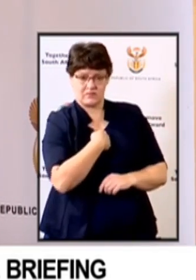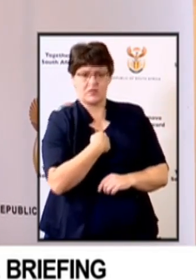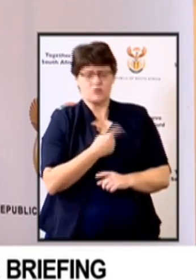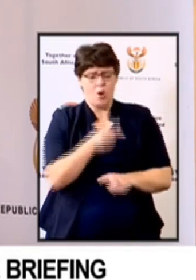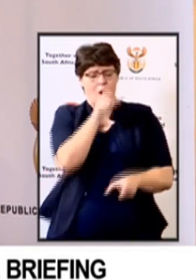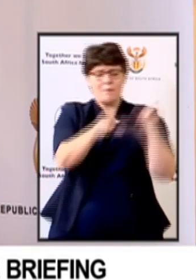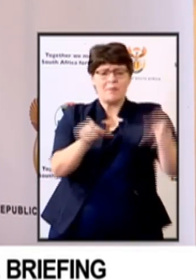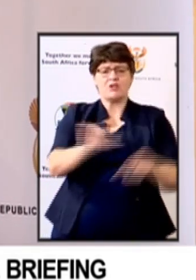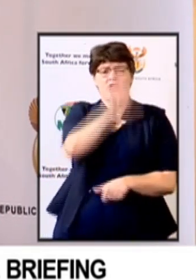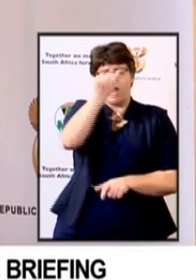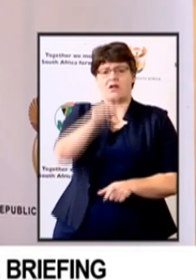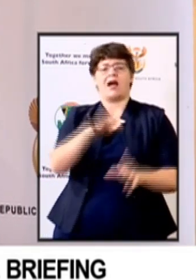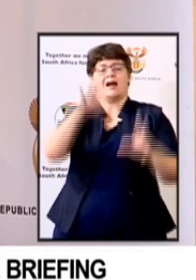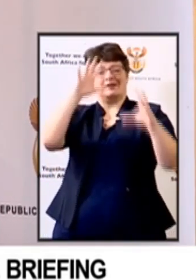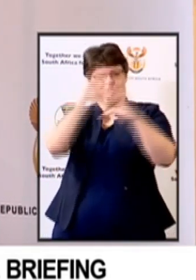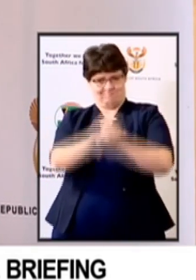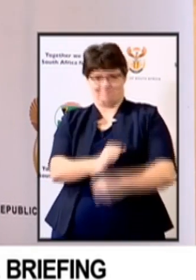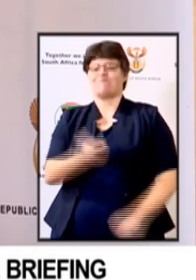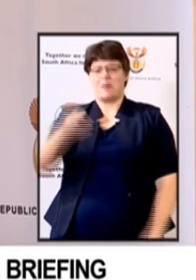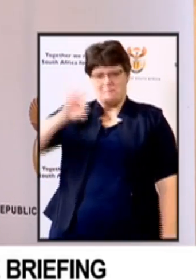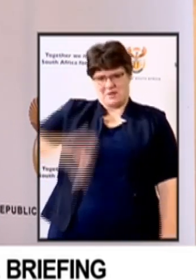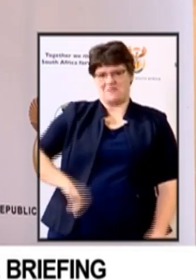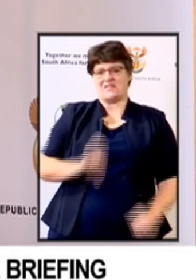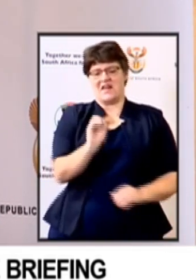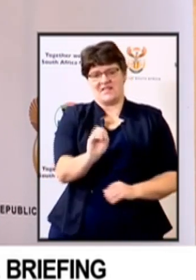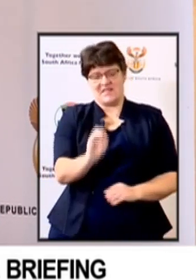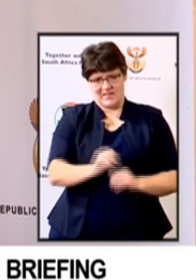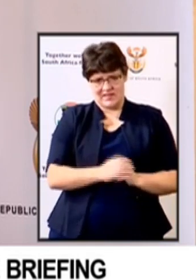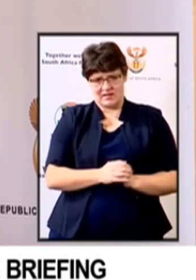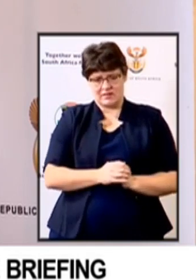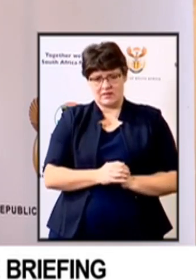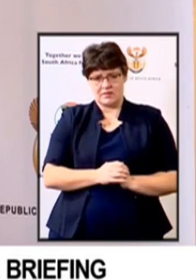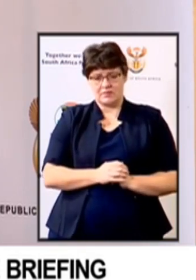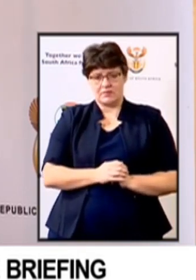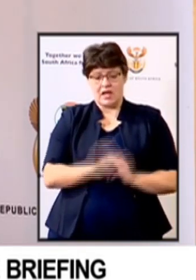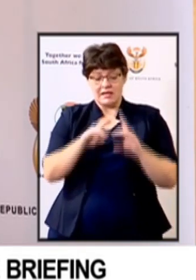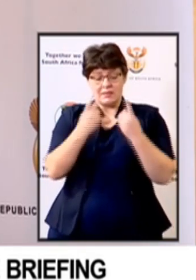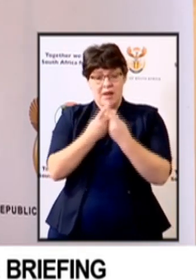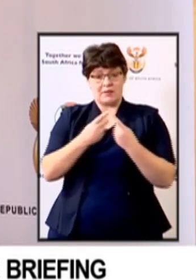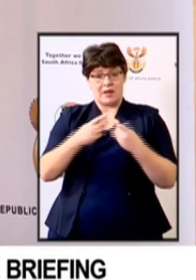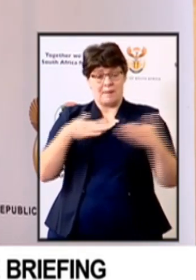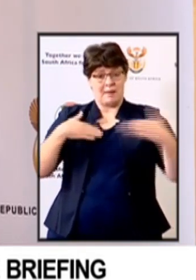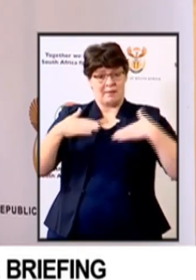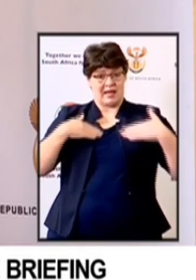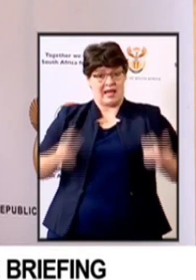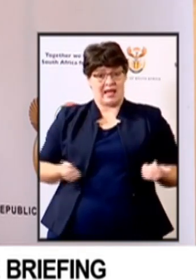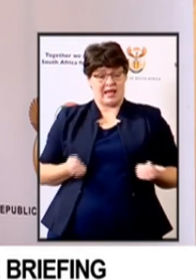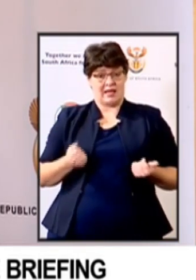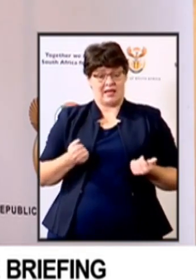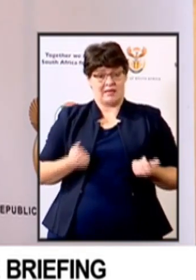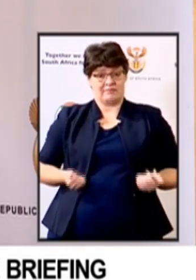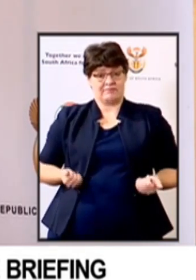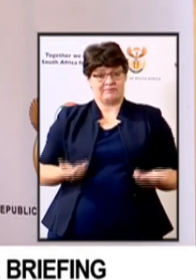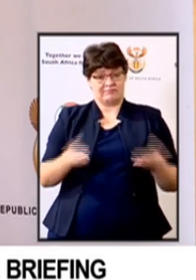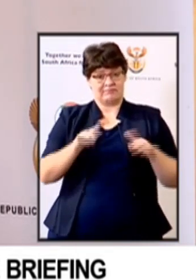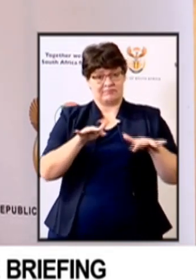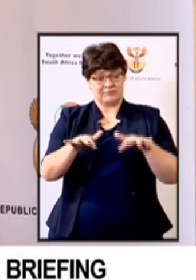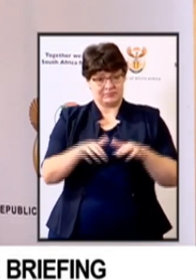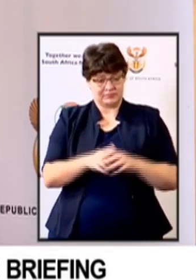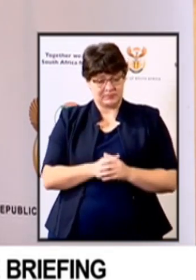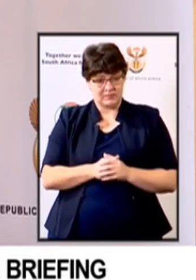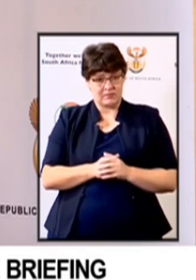see the benefits. And we in public administration want